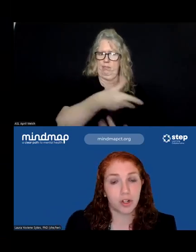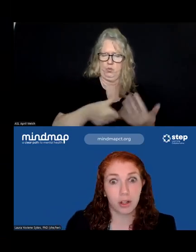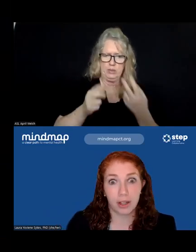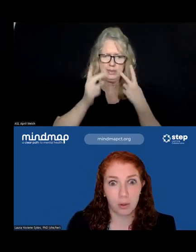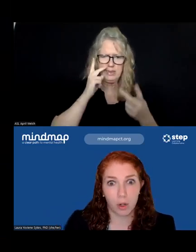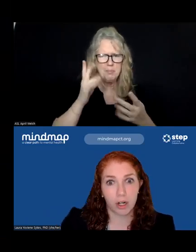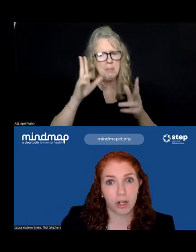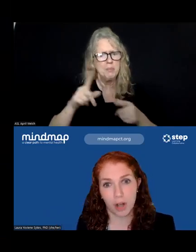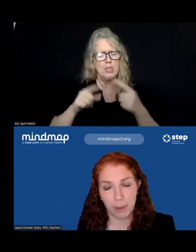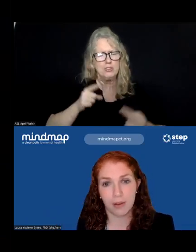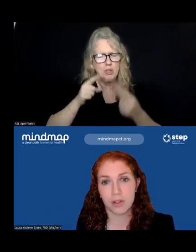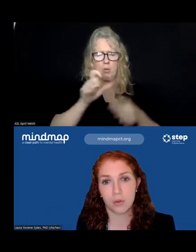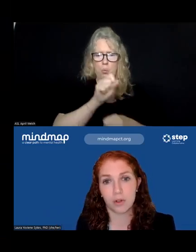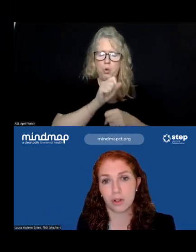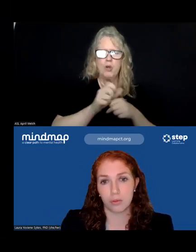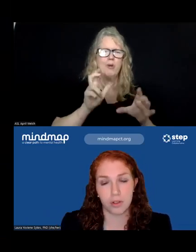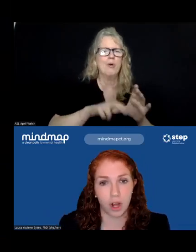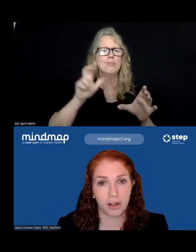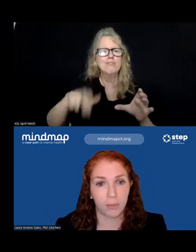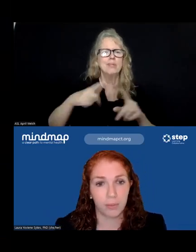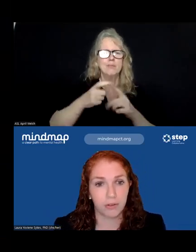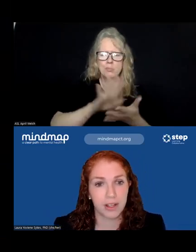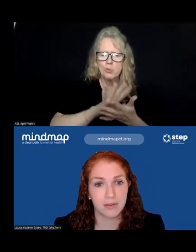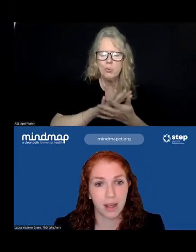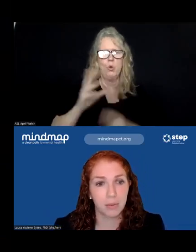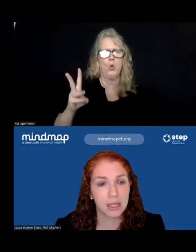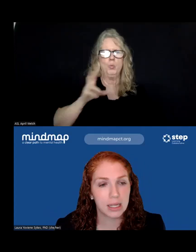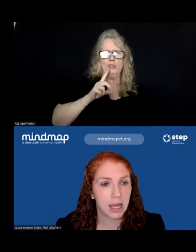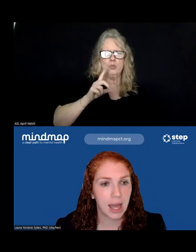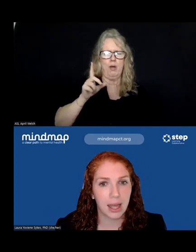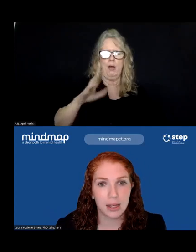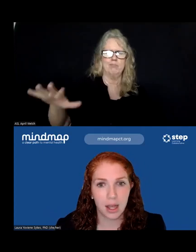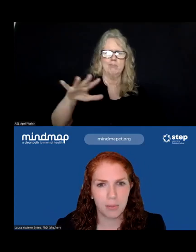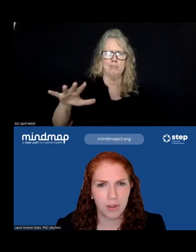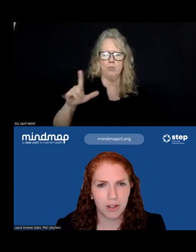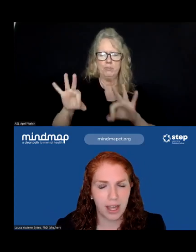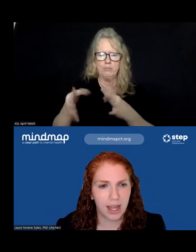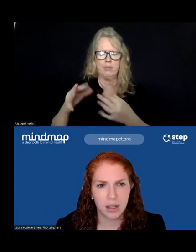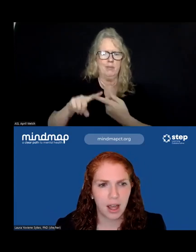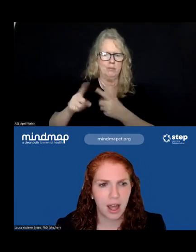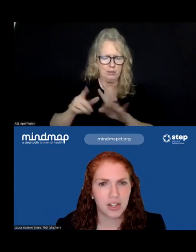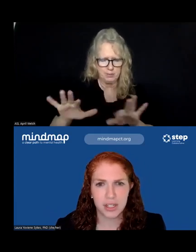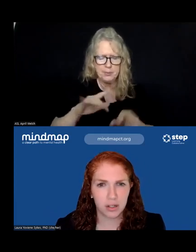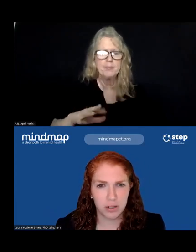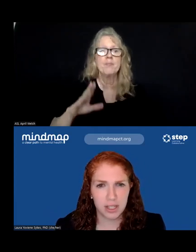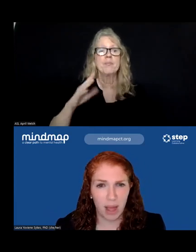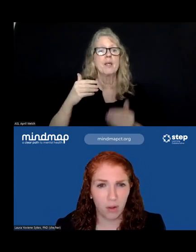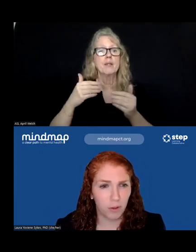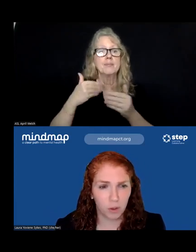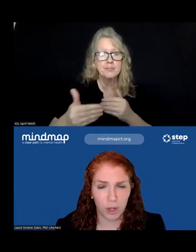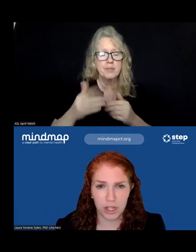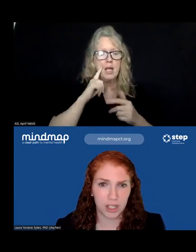someone struggling with work or dropping out of school or withdrawing from their friends and family. And if we click ahead, I just included